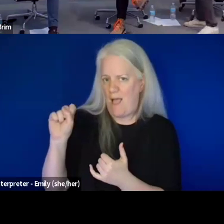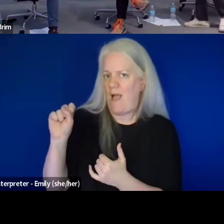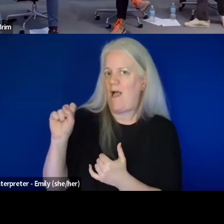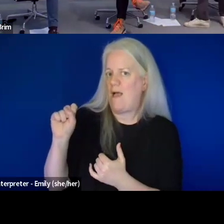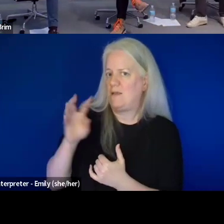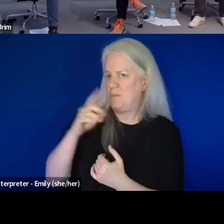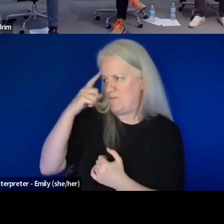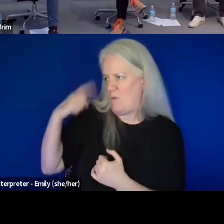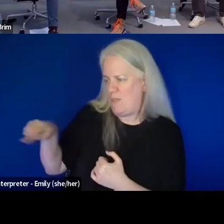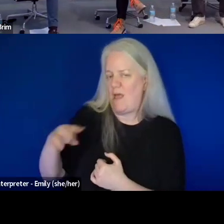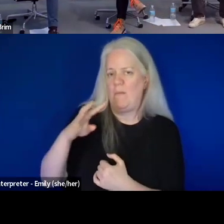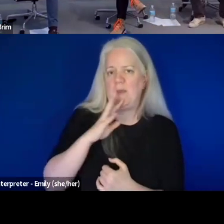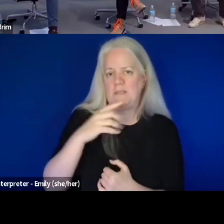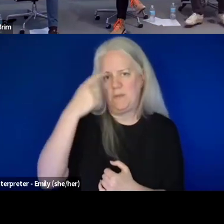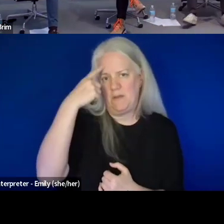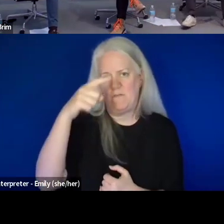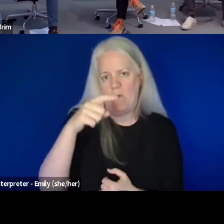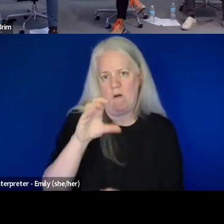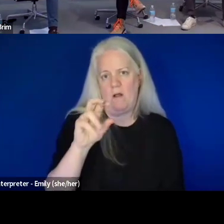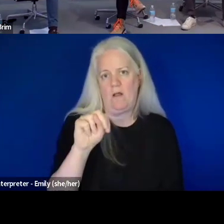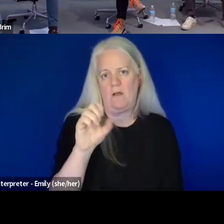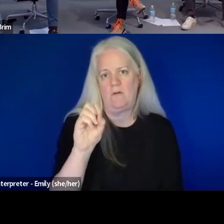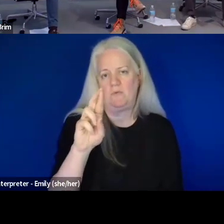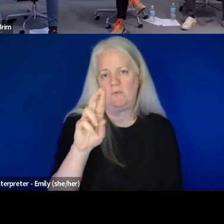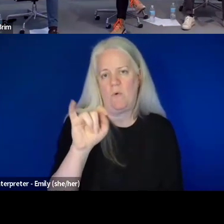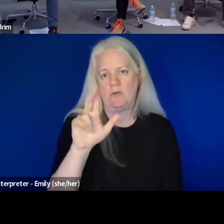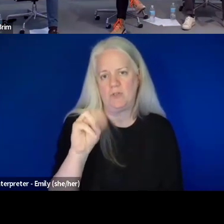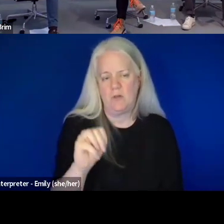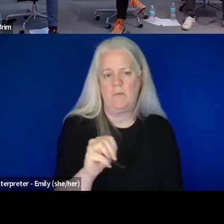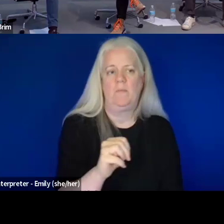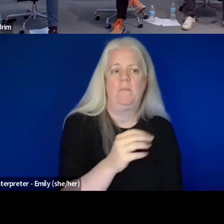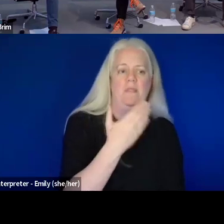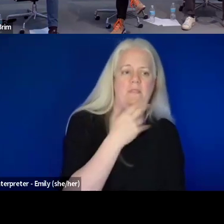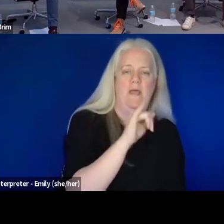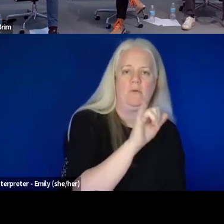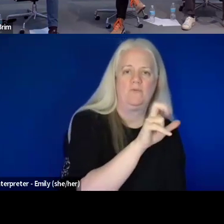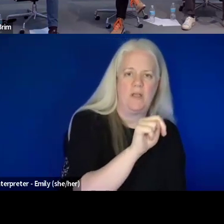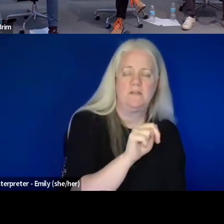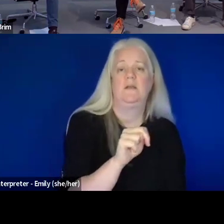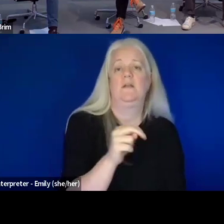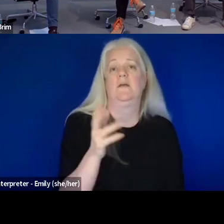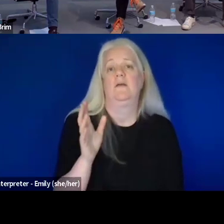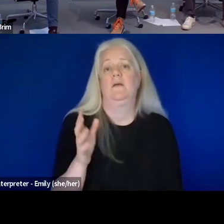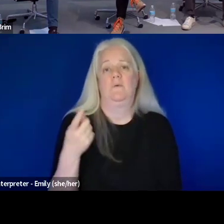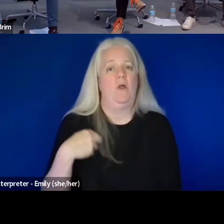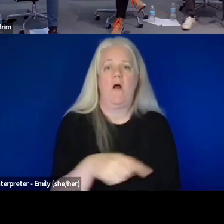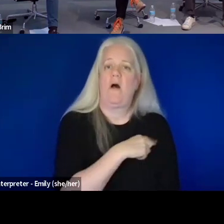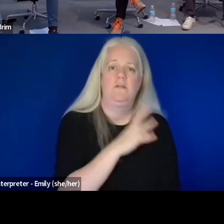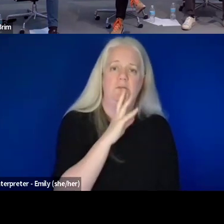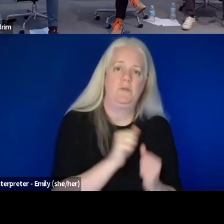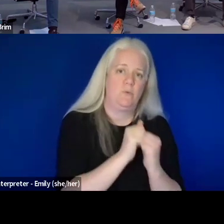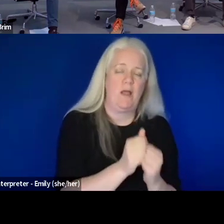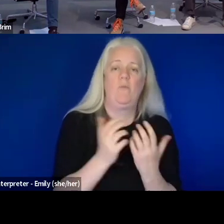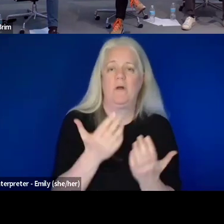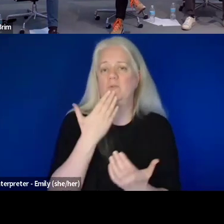and Jason as well. We want to thank trans people for being visible when you can and where you